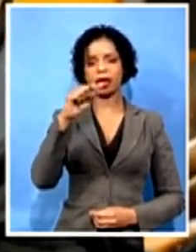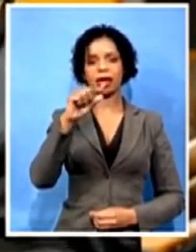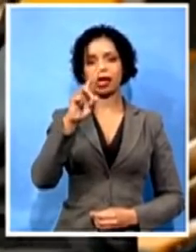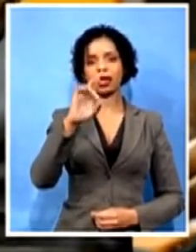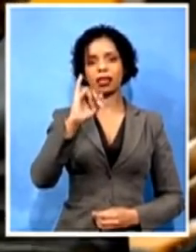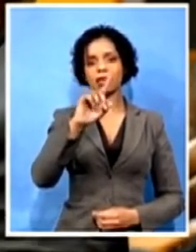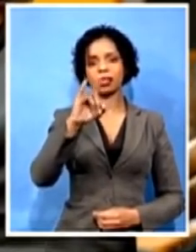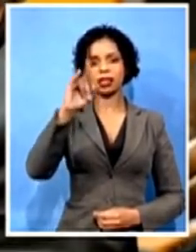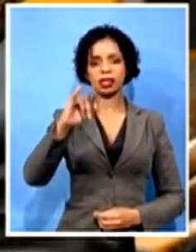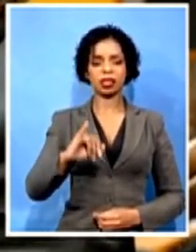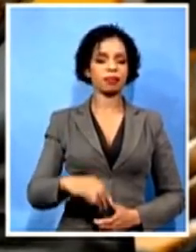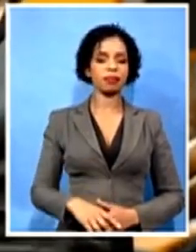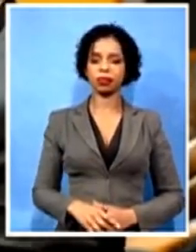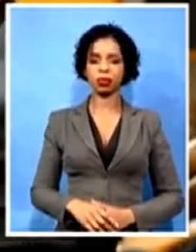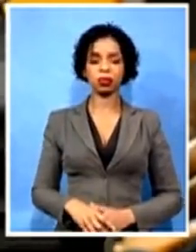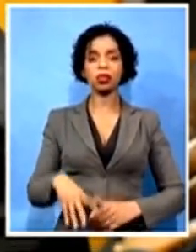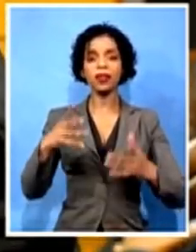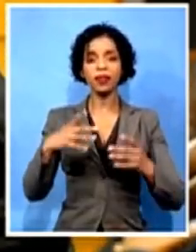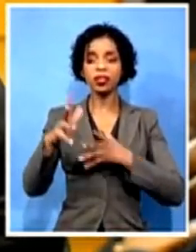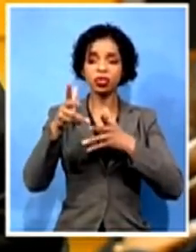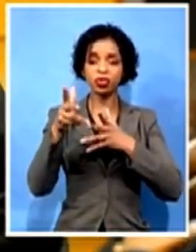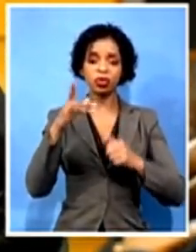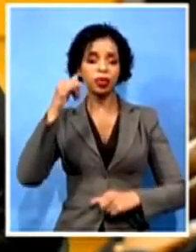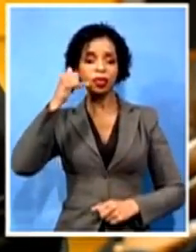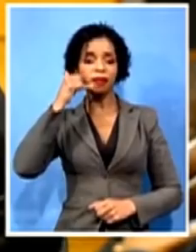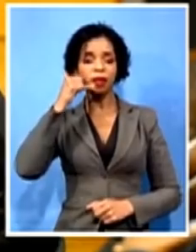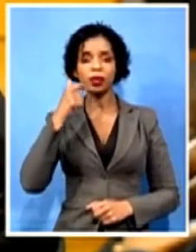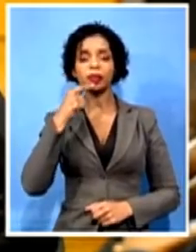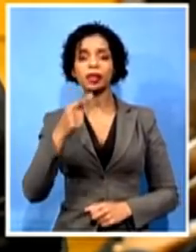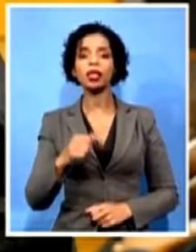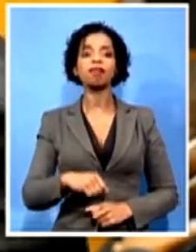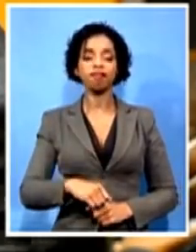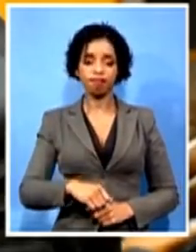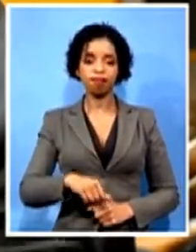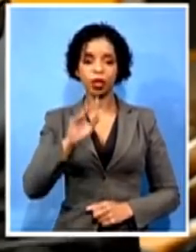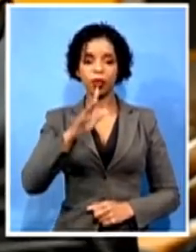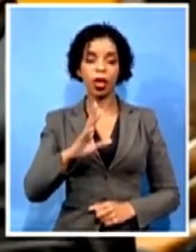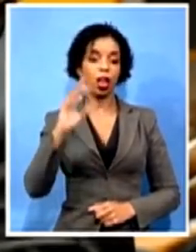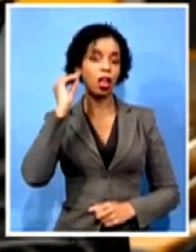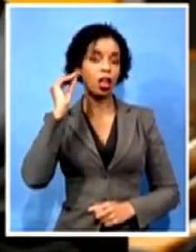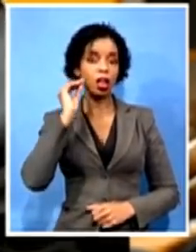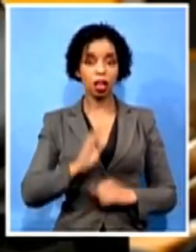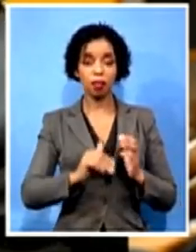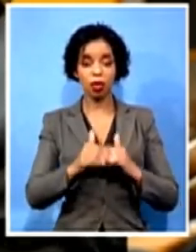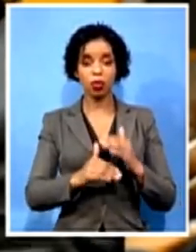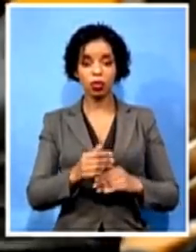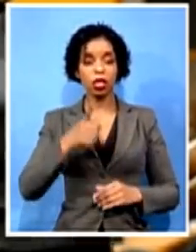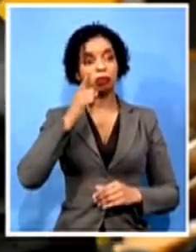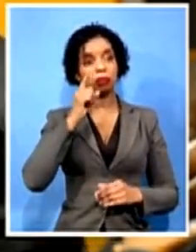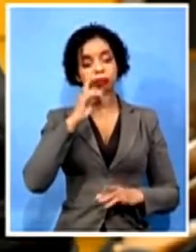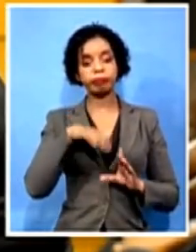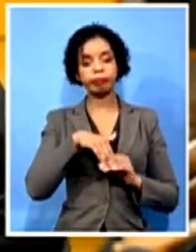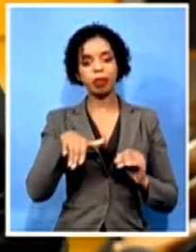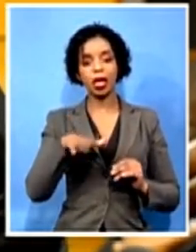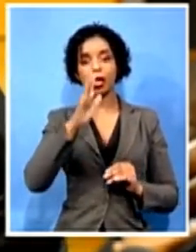well, fine, let's just process it, let's sort out the bail, and we'll then come, and once you've given us disclosure and you show us how we fit in, if we do fit in,